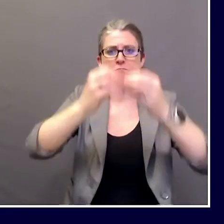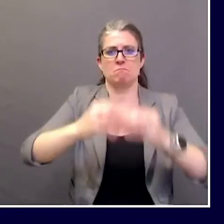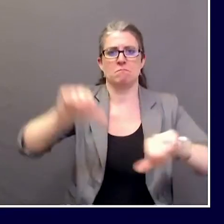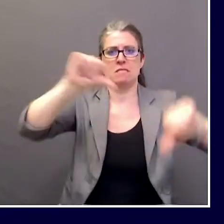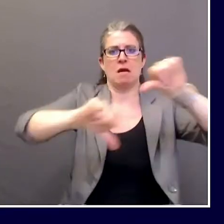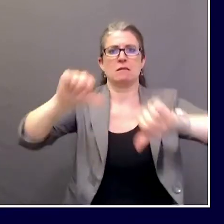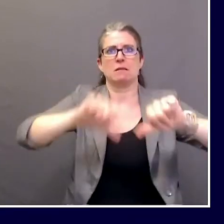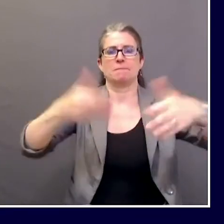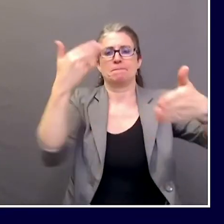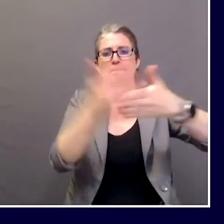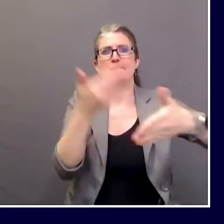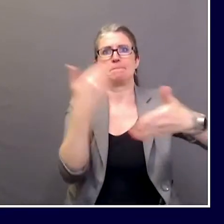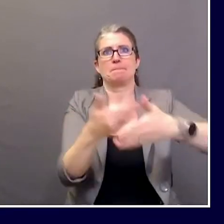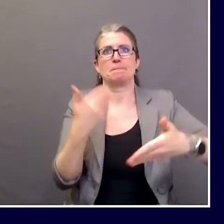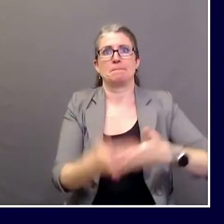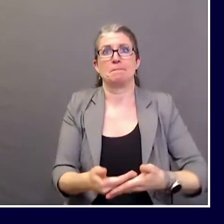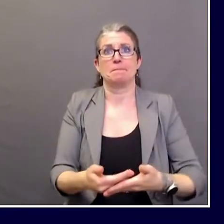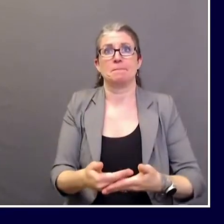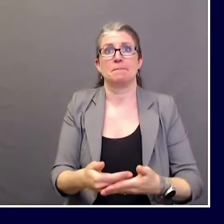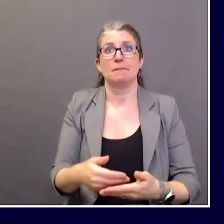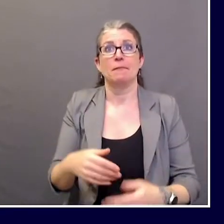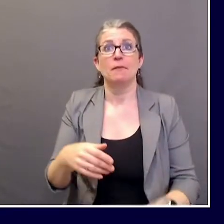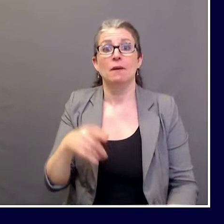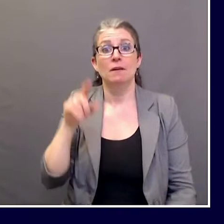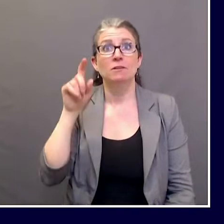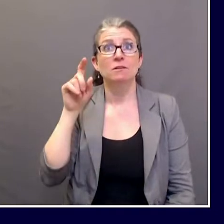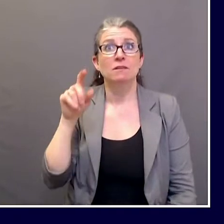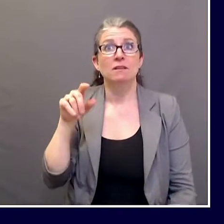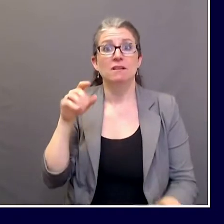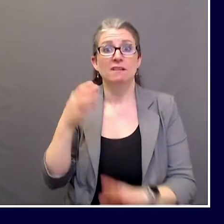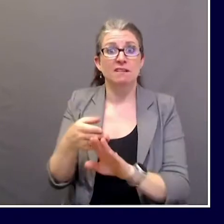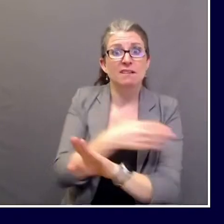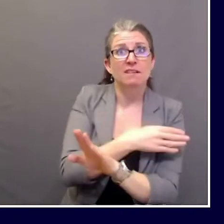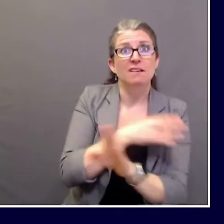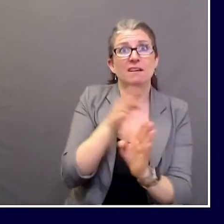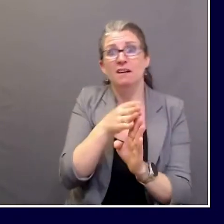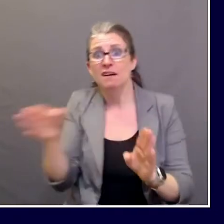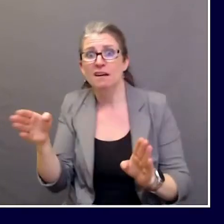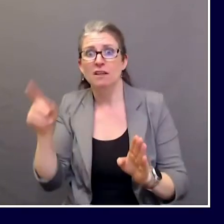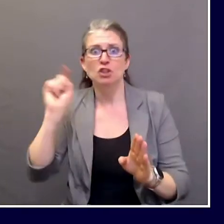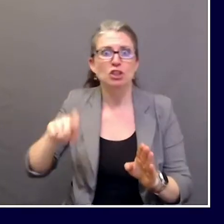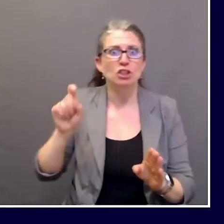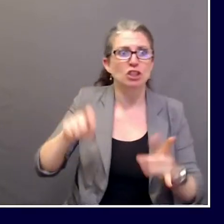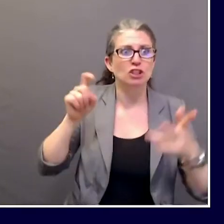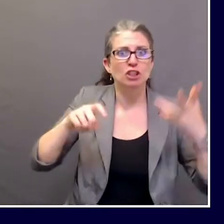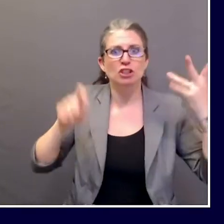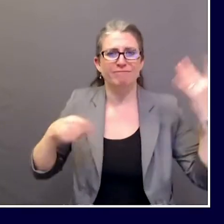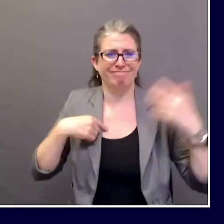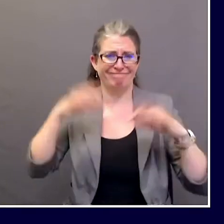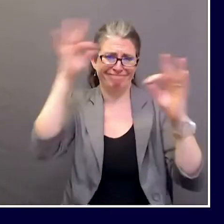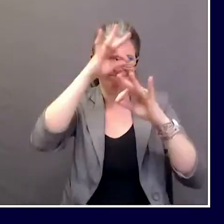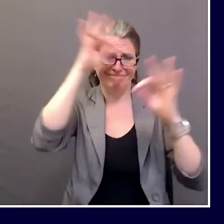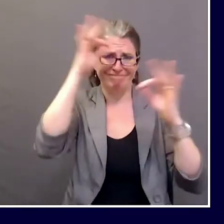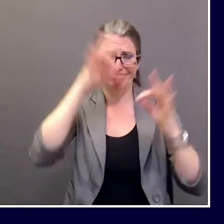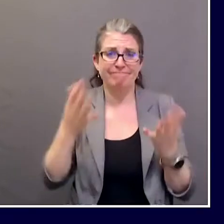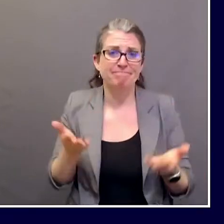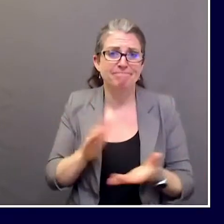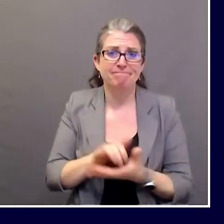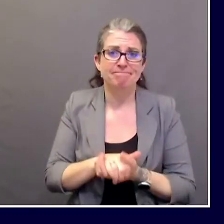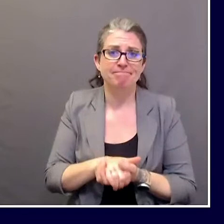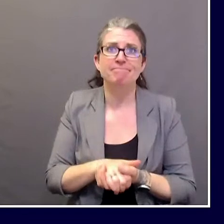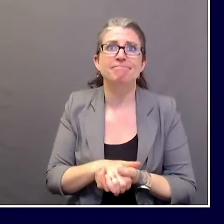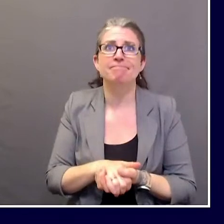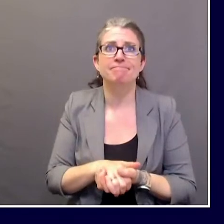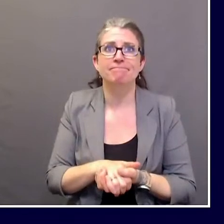right. For me, again, I need some more facts. And let me say, I had a conversation with Dr. Fauci and others